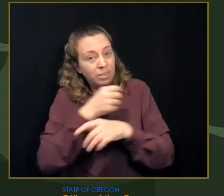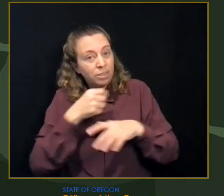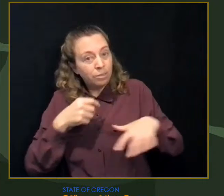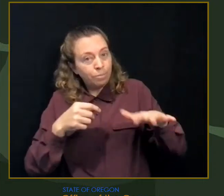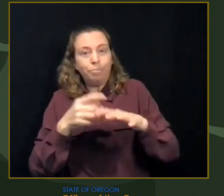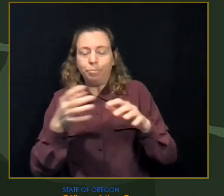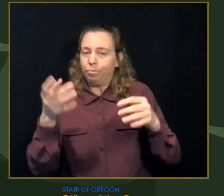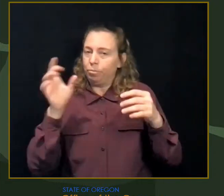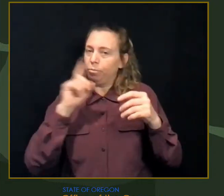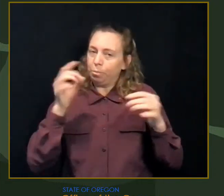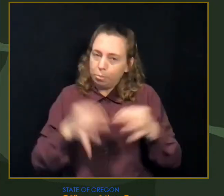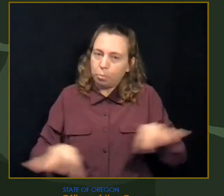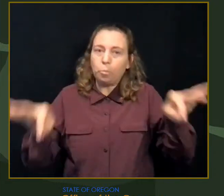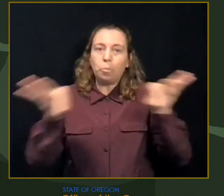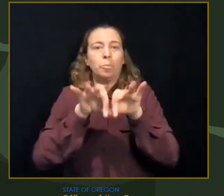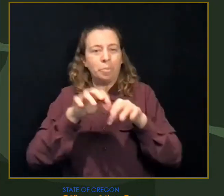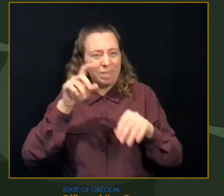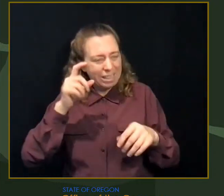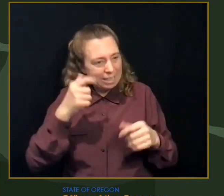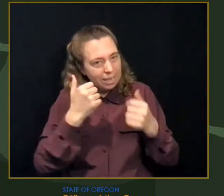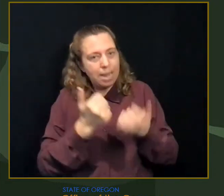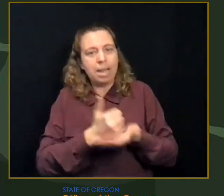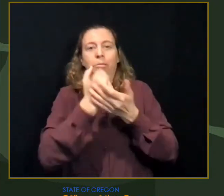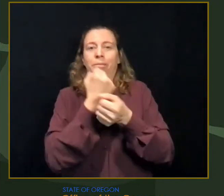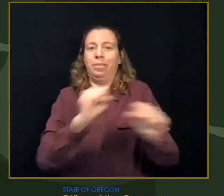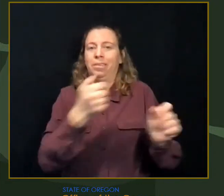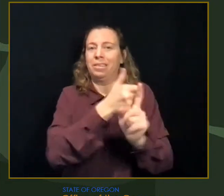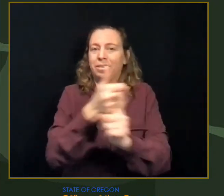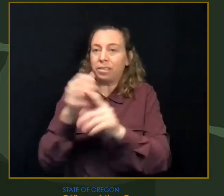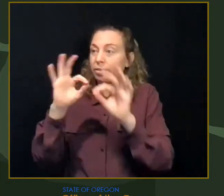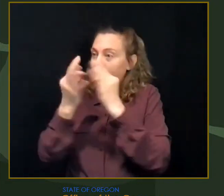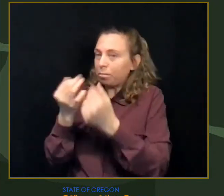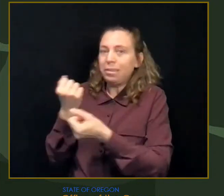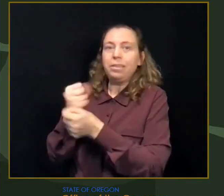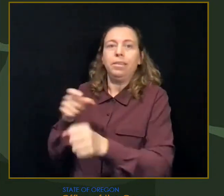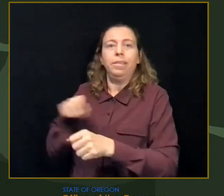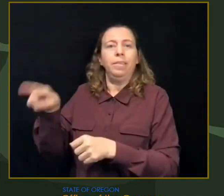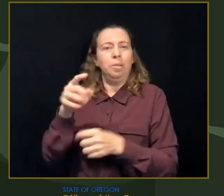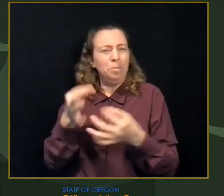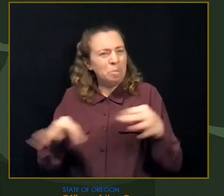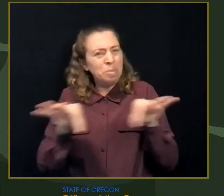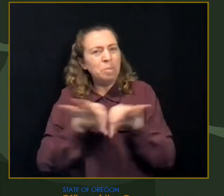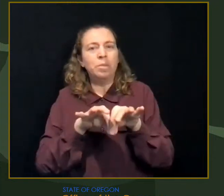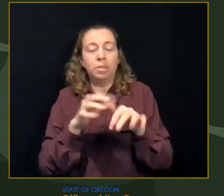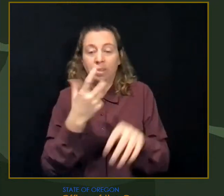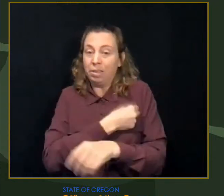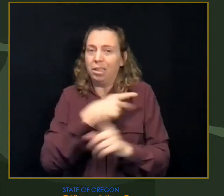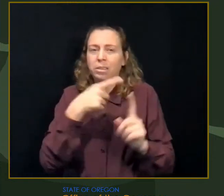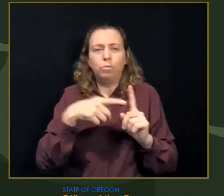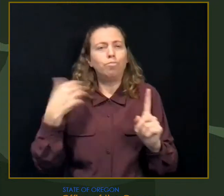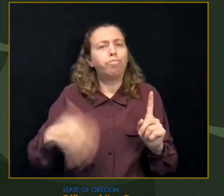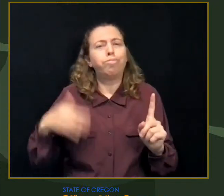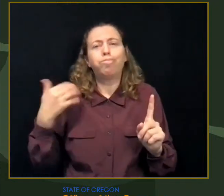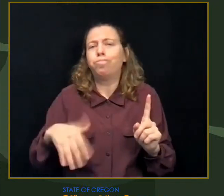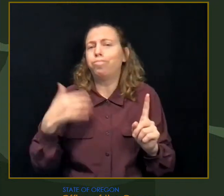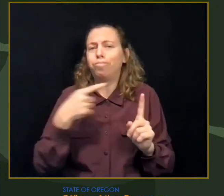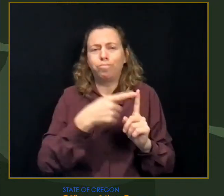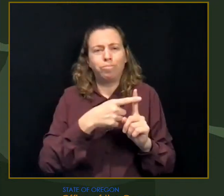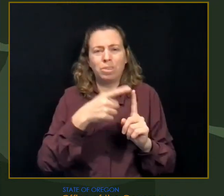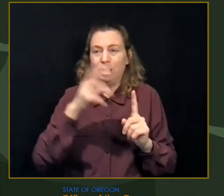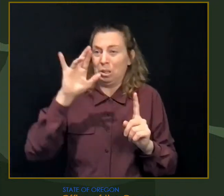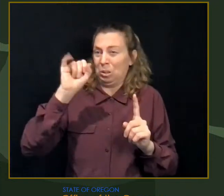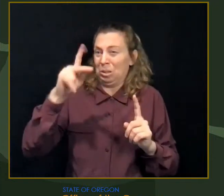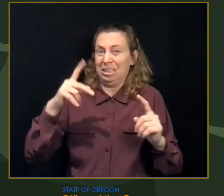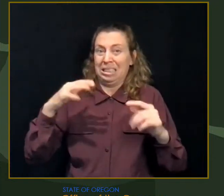ones. Vaccinations are the key to moving us out of extreme risk and on a path to fully reopening our